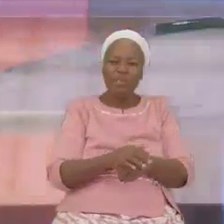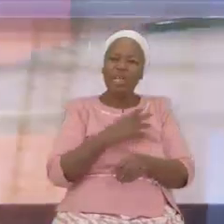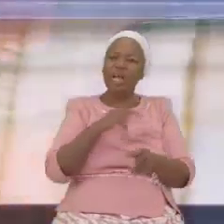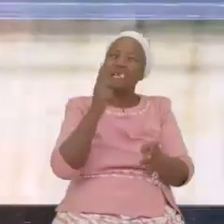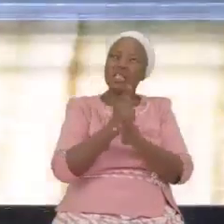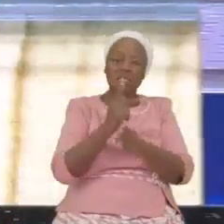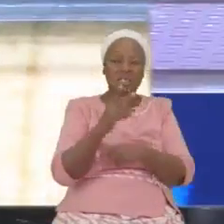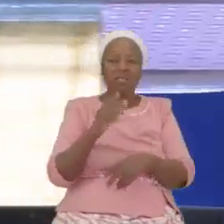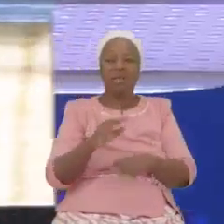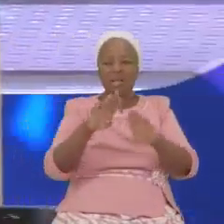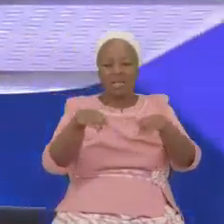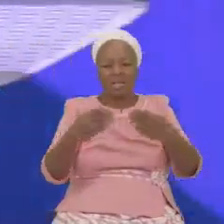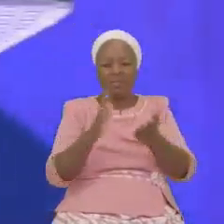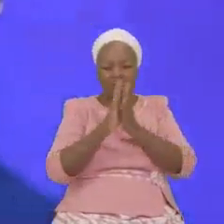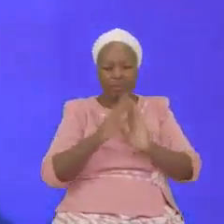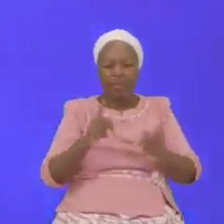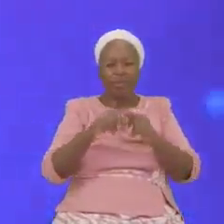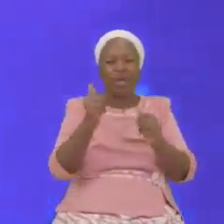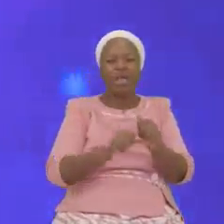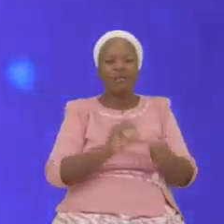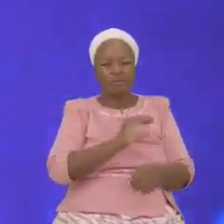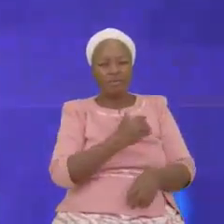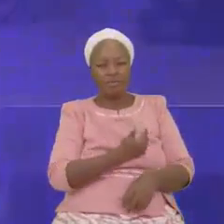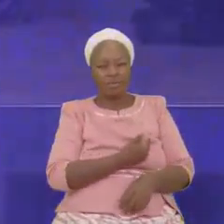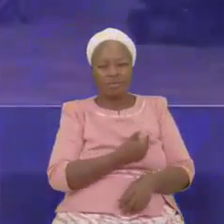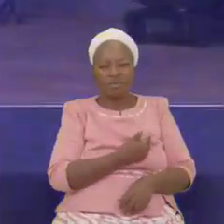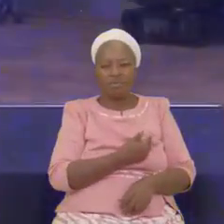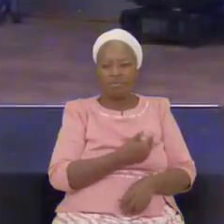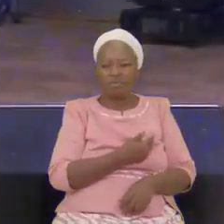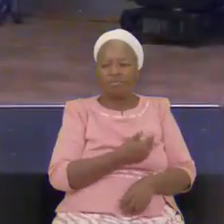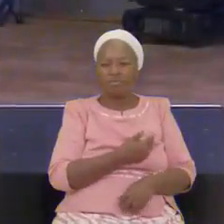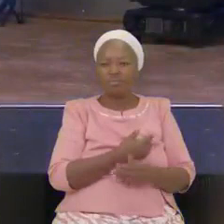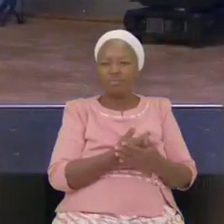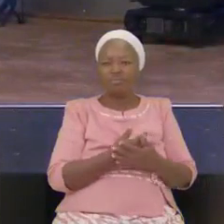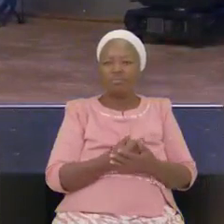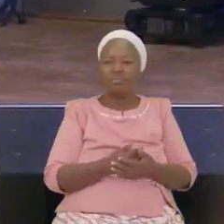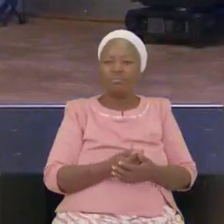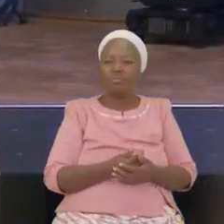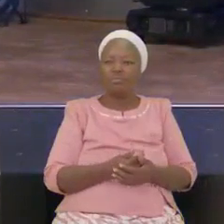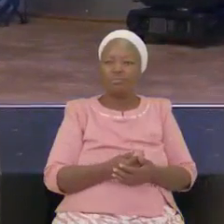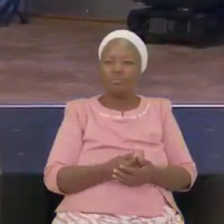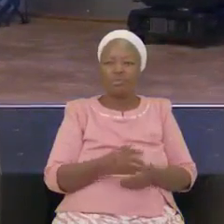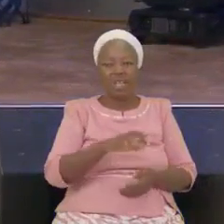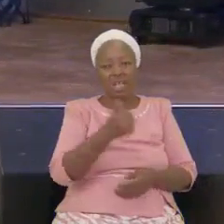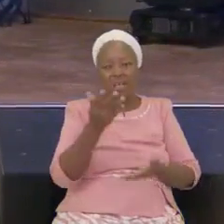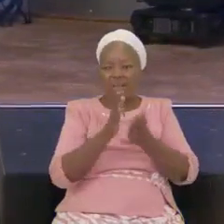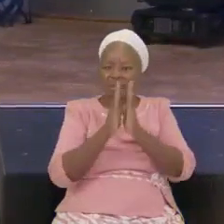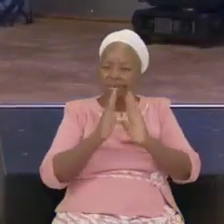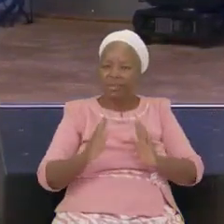peace to every soul. Any